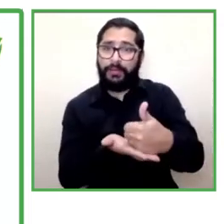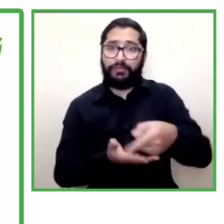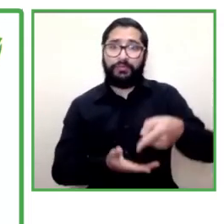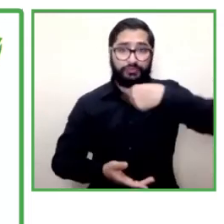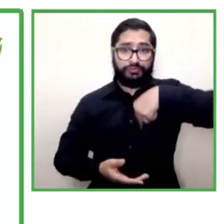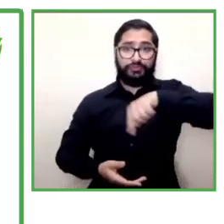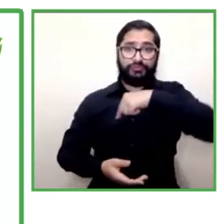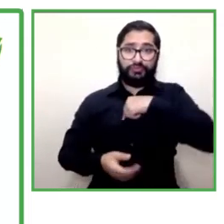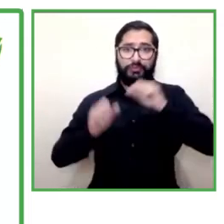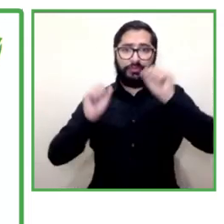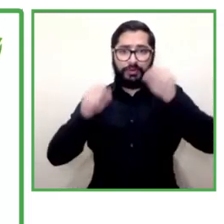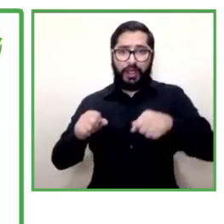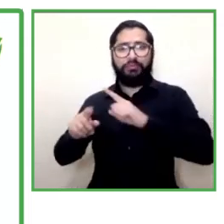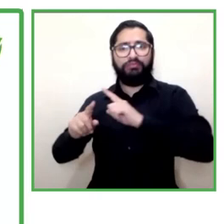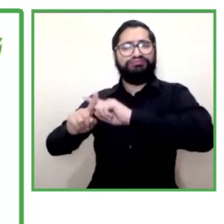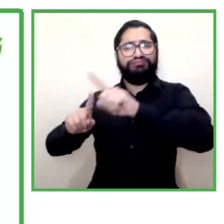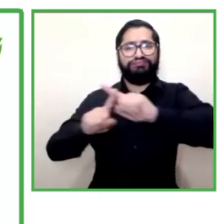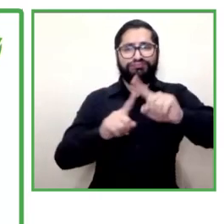more rapidly.